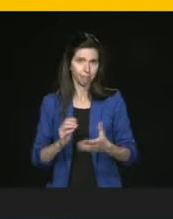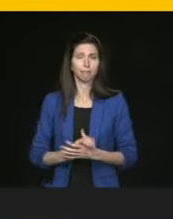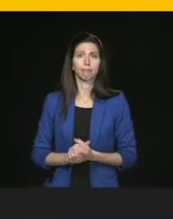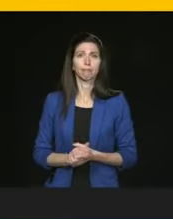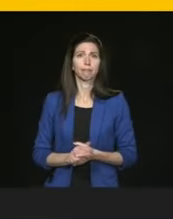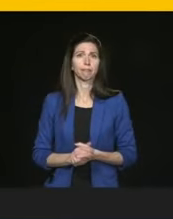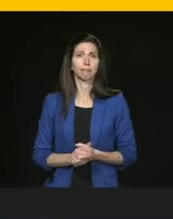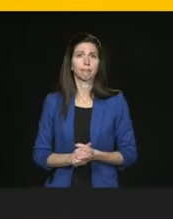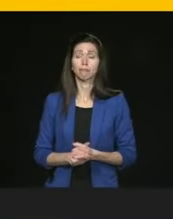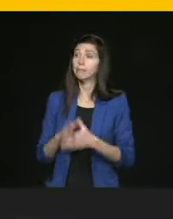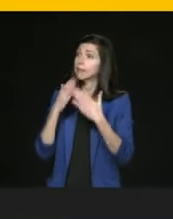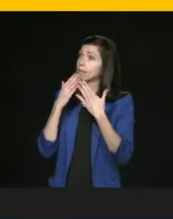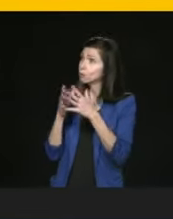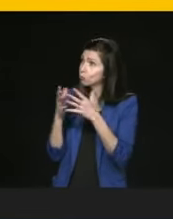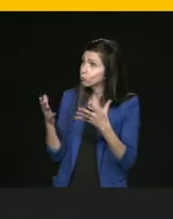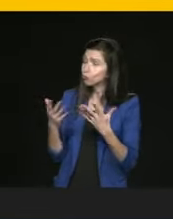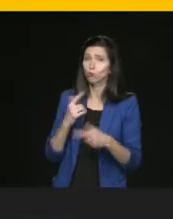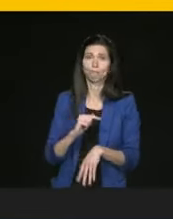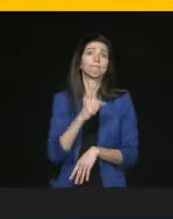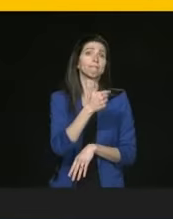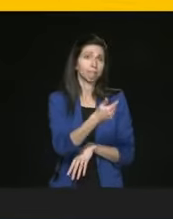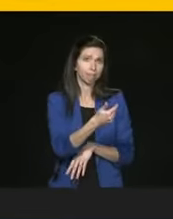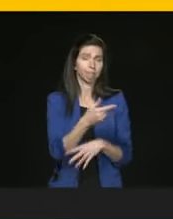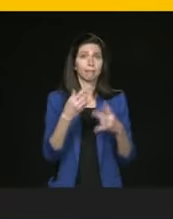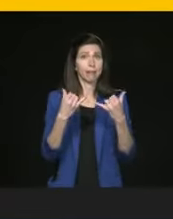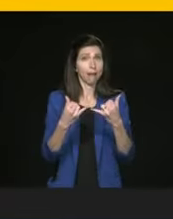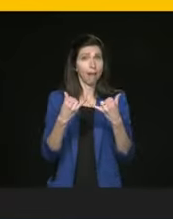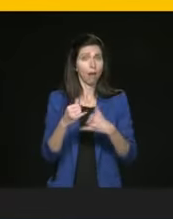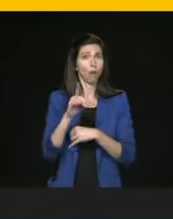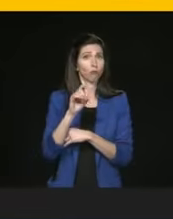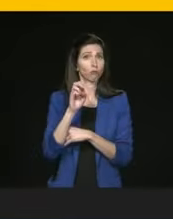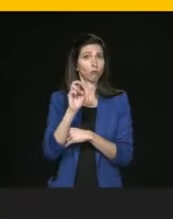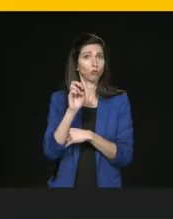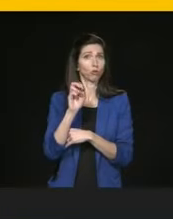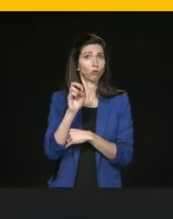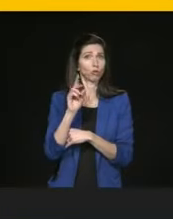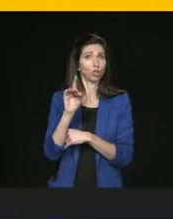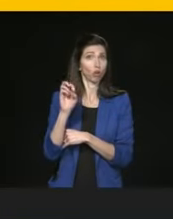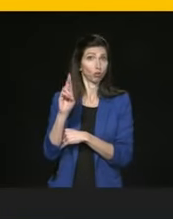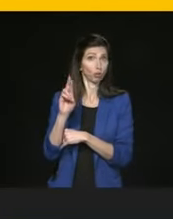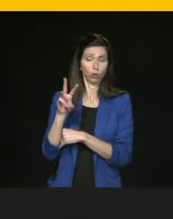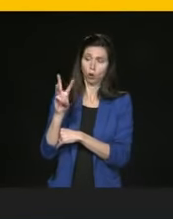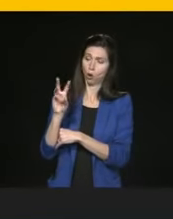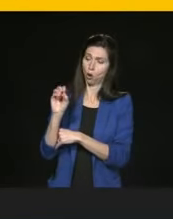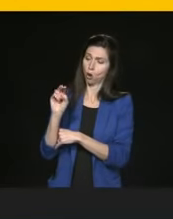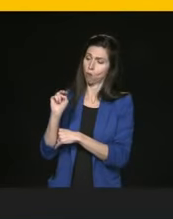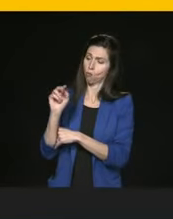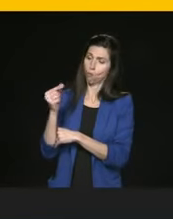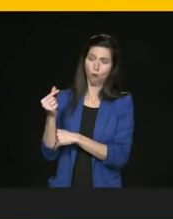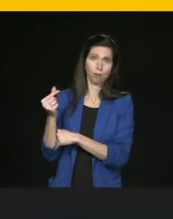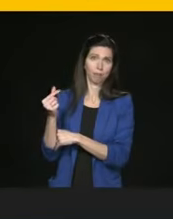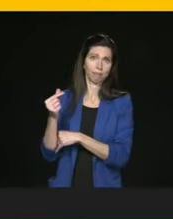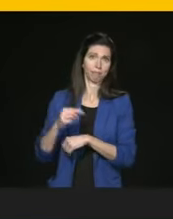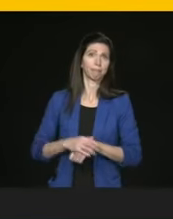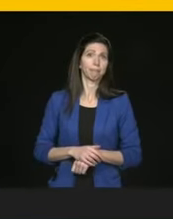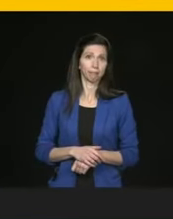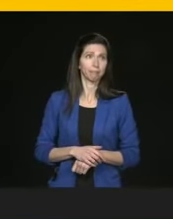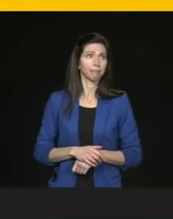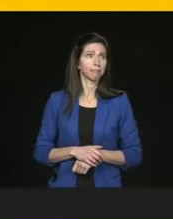Mark. Bonjour. Dr. Wong. Je voudrais commencer en soulignant I would like to begin